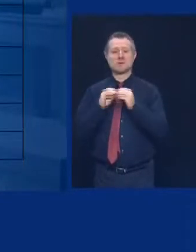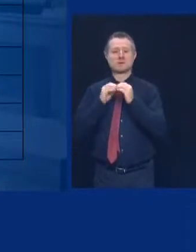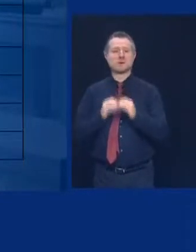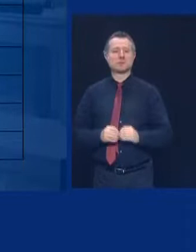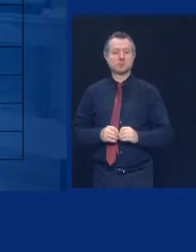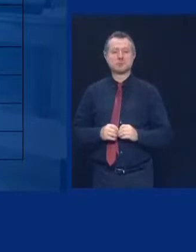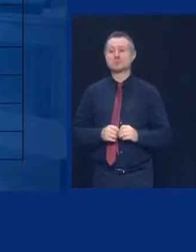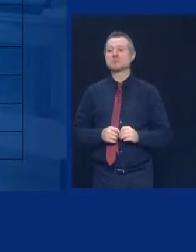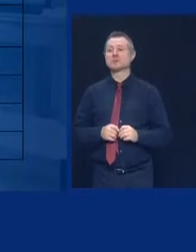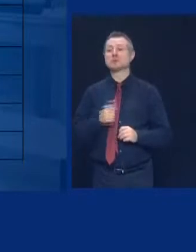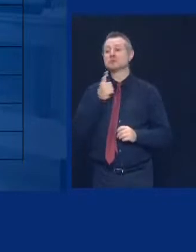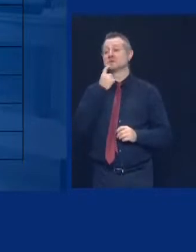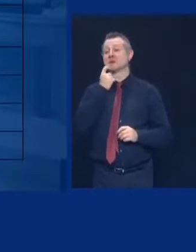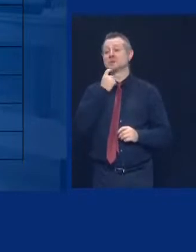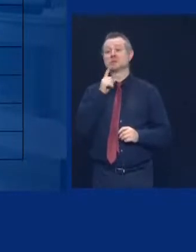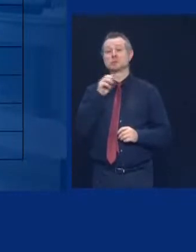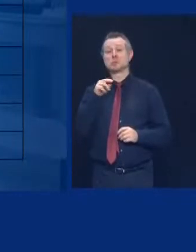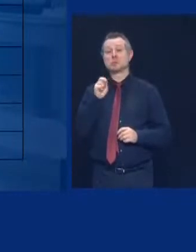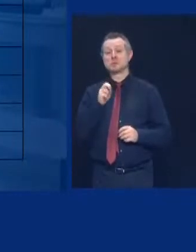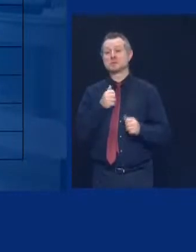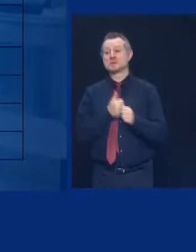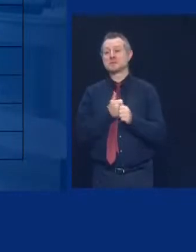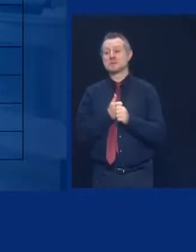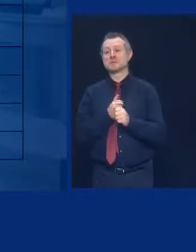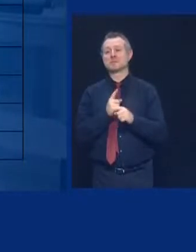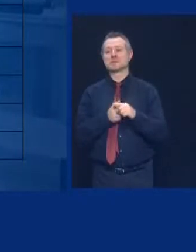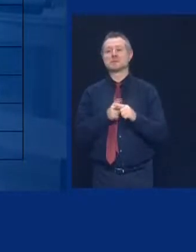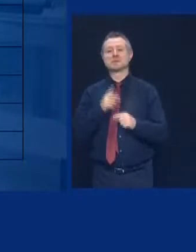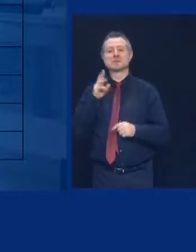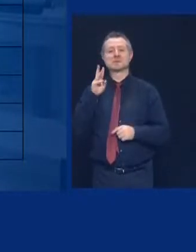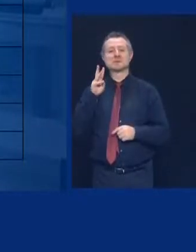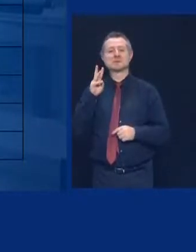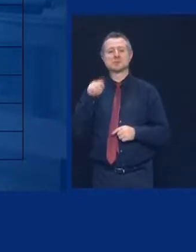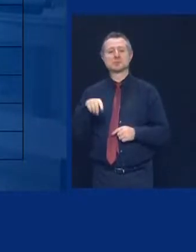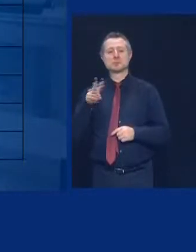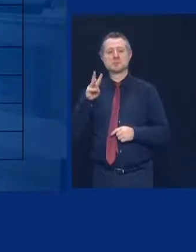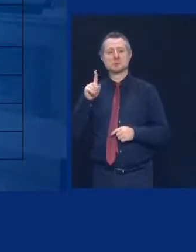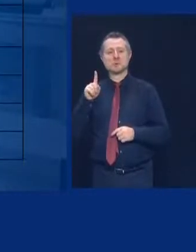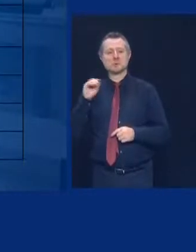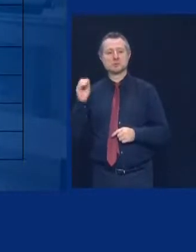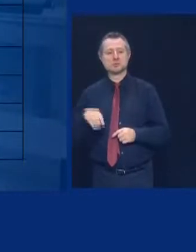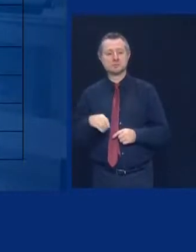Red zone positivity 6.6, statewide without